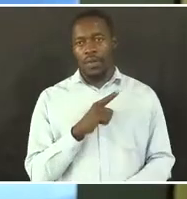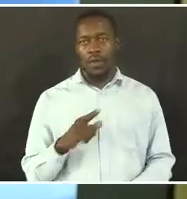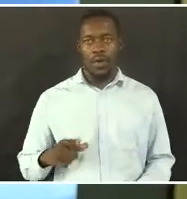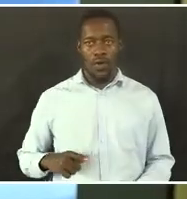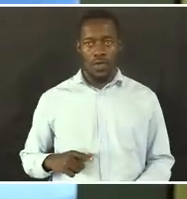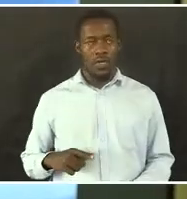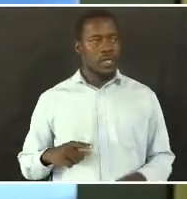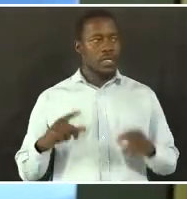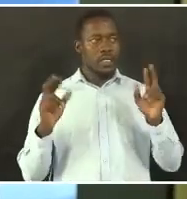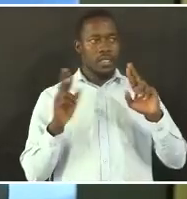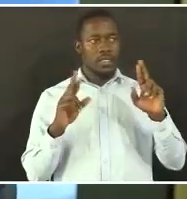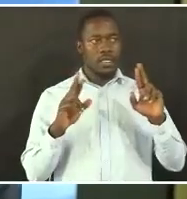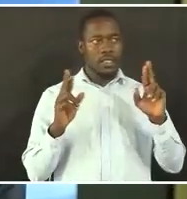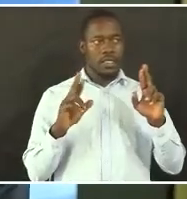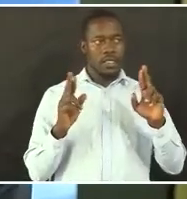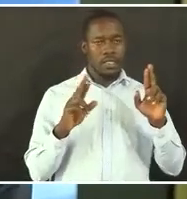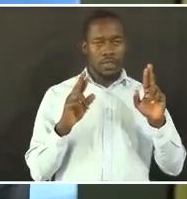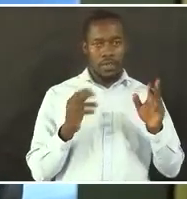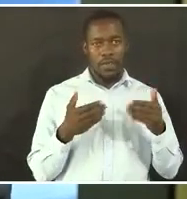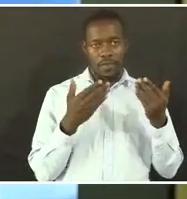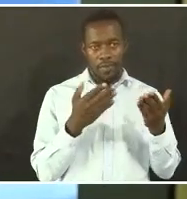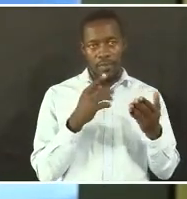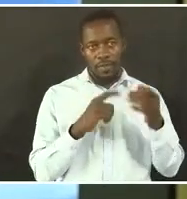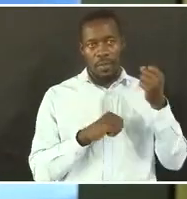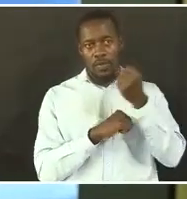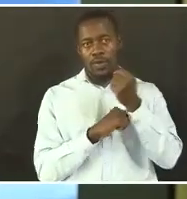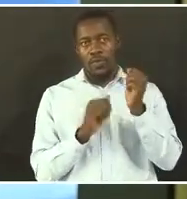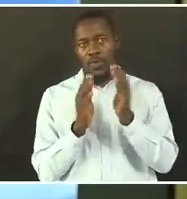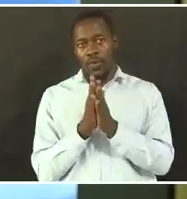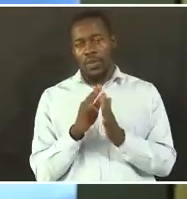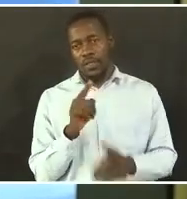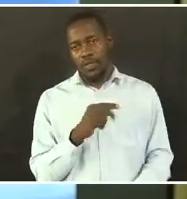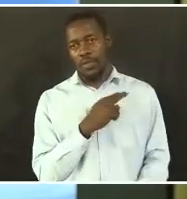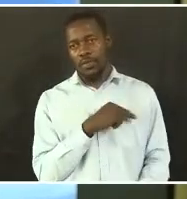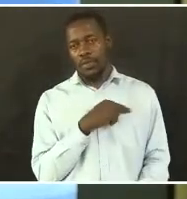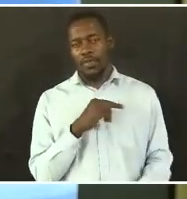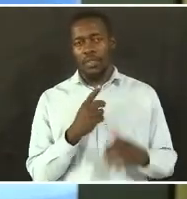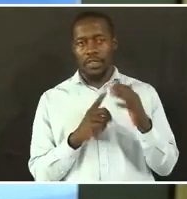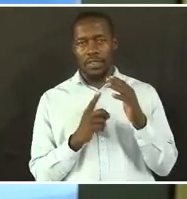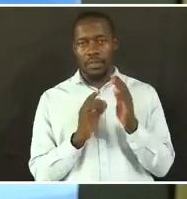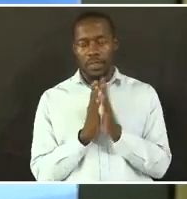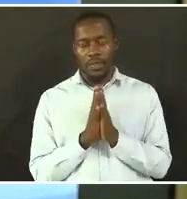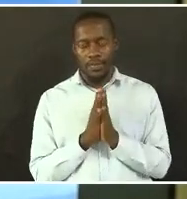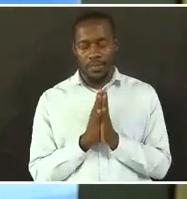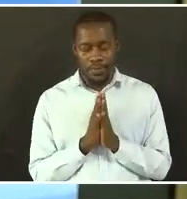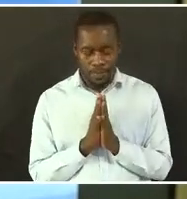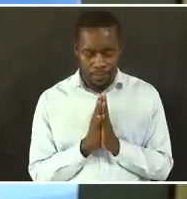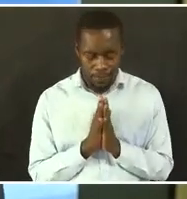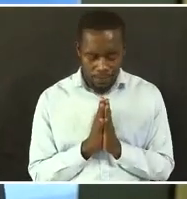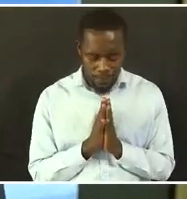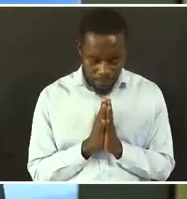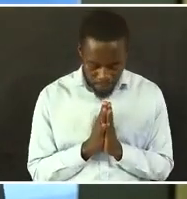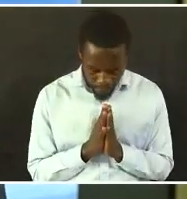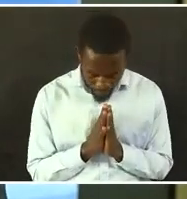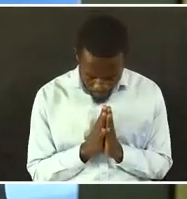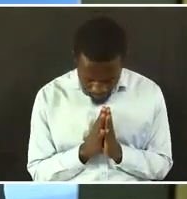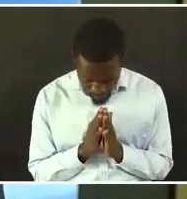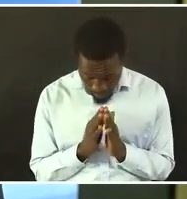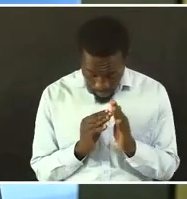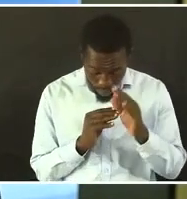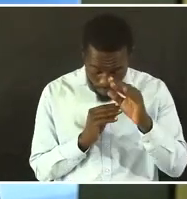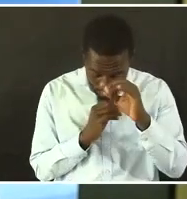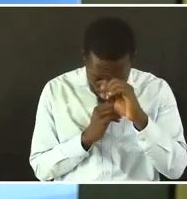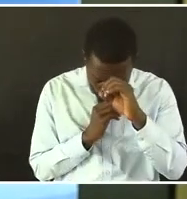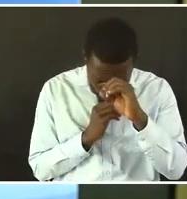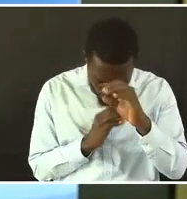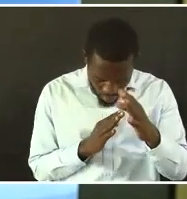support the hospital chaplaincy ministry? Let's pray. For those who responded, Heavenly Father, these uplifted hands are hands of